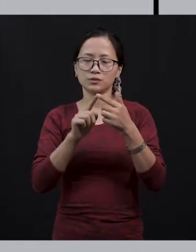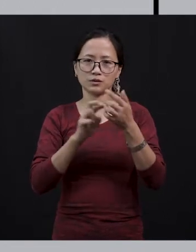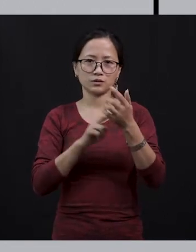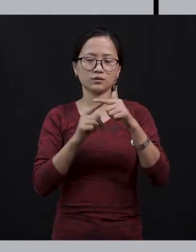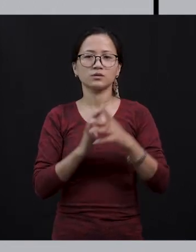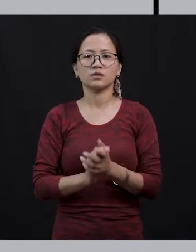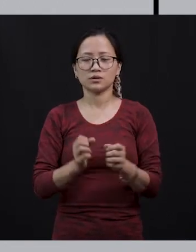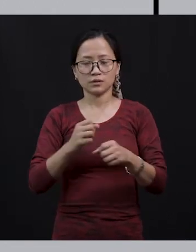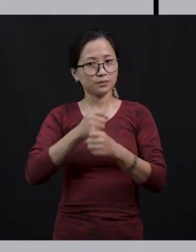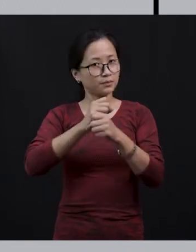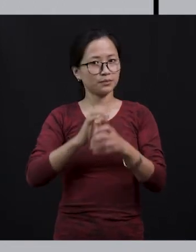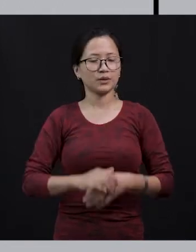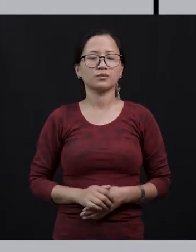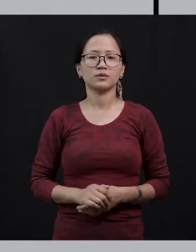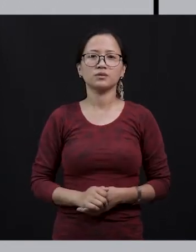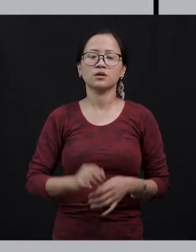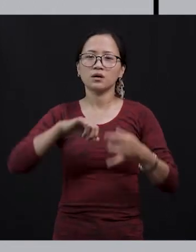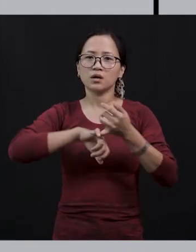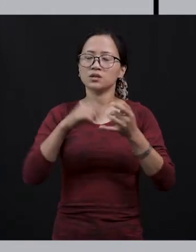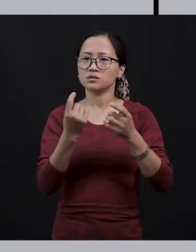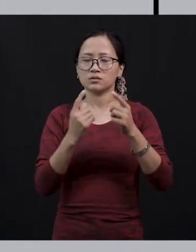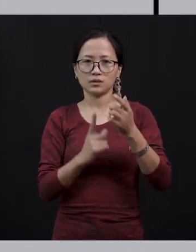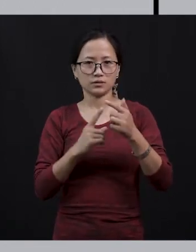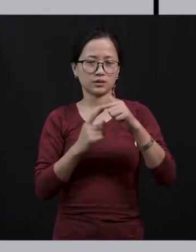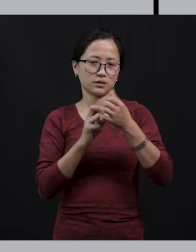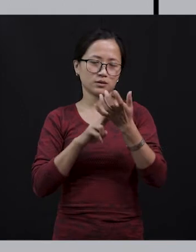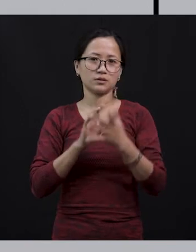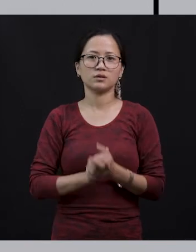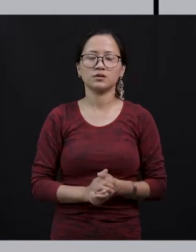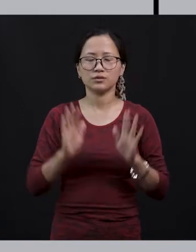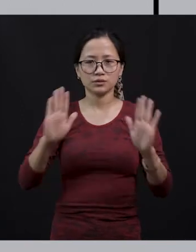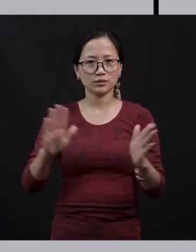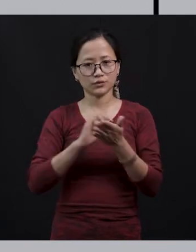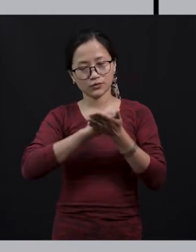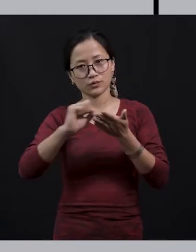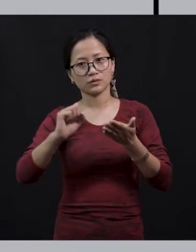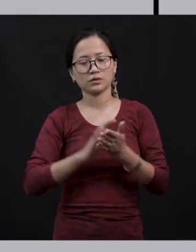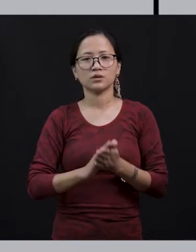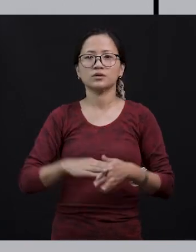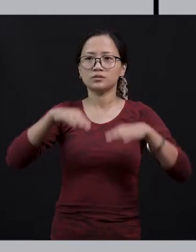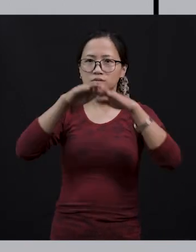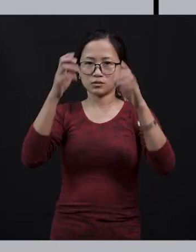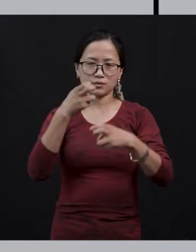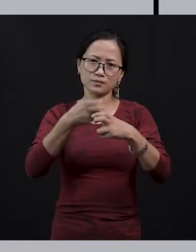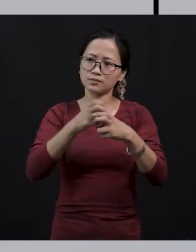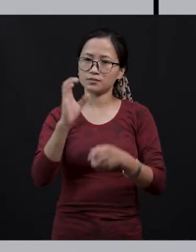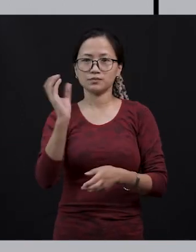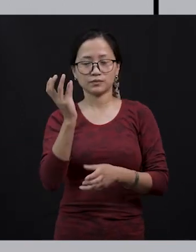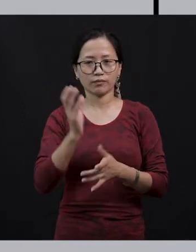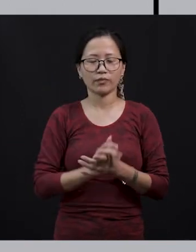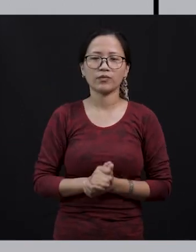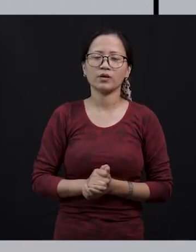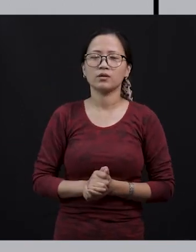by the Sultanate period sultans, you will find that they have written on the stone, engraved on the stone, so